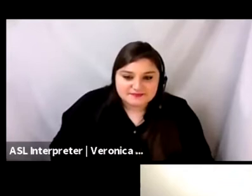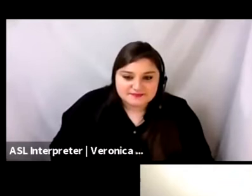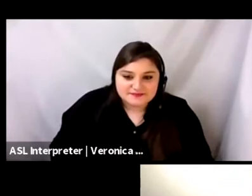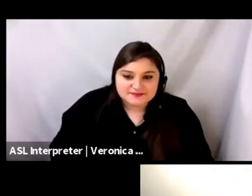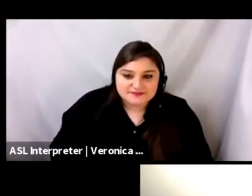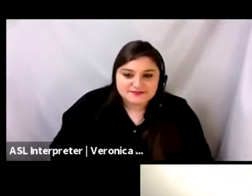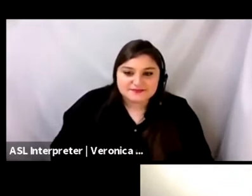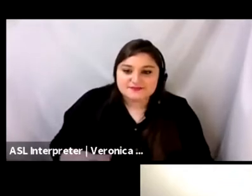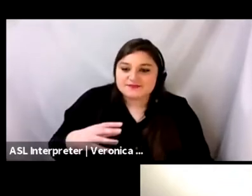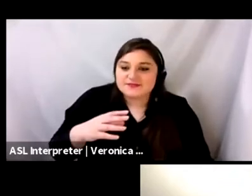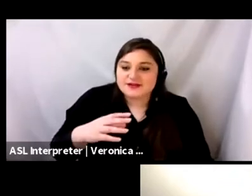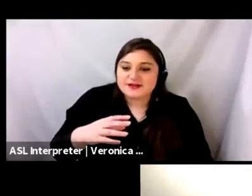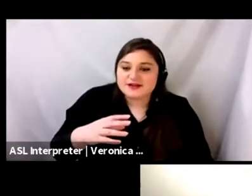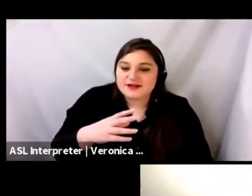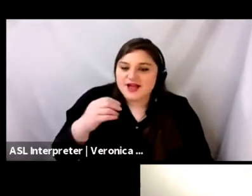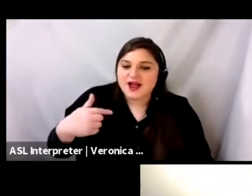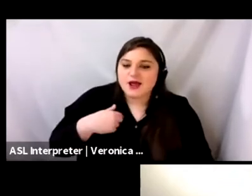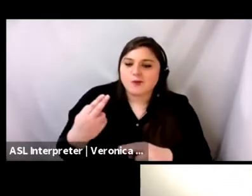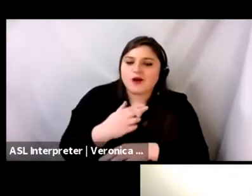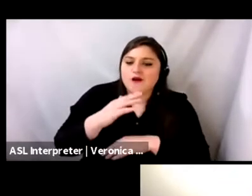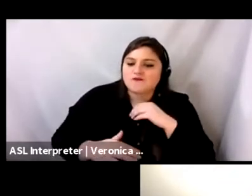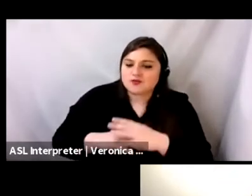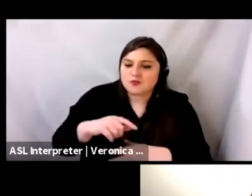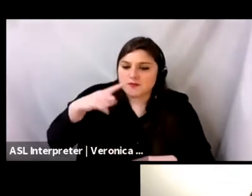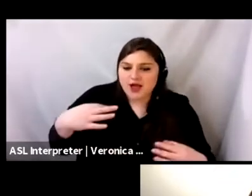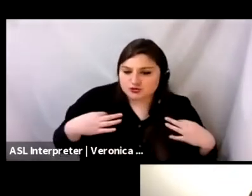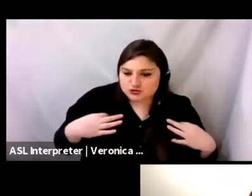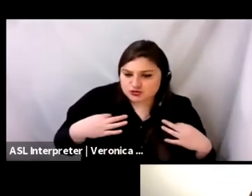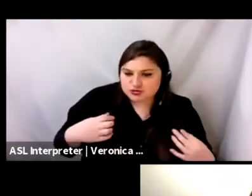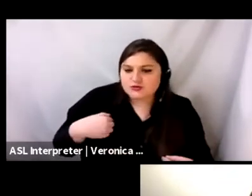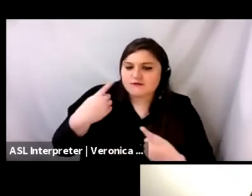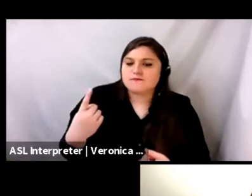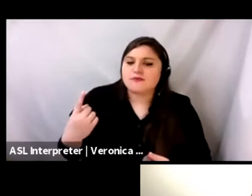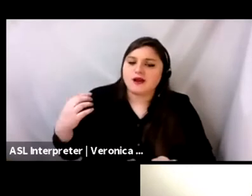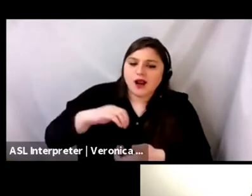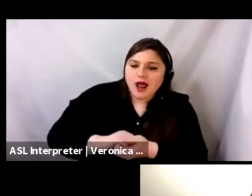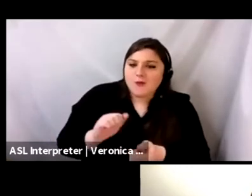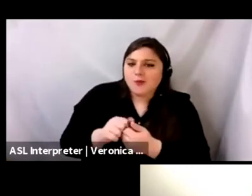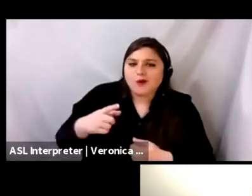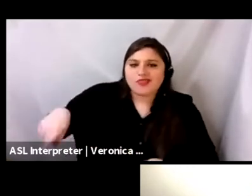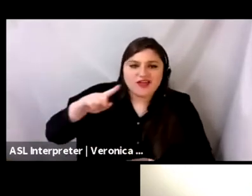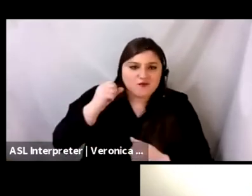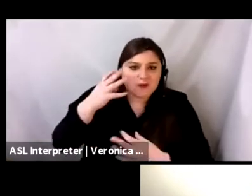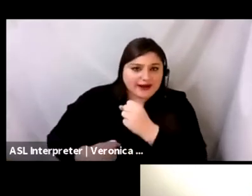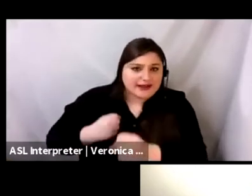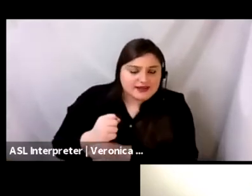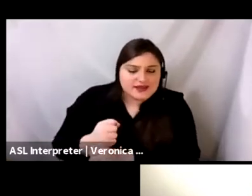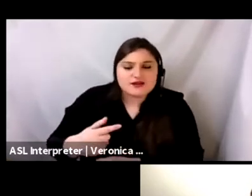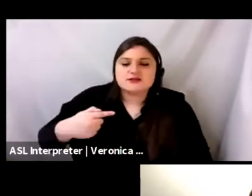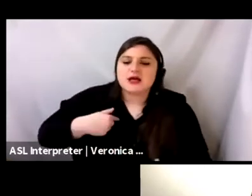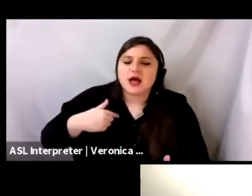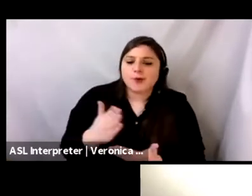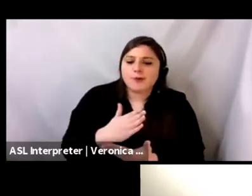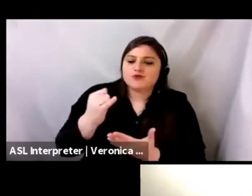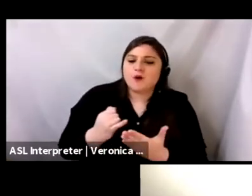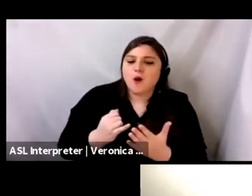with Aladin Borioli for a few years now. I am an experimental electronic musician and sound artist. I like